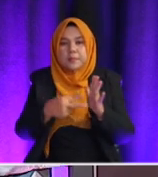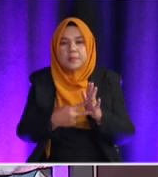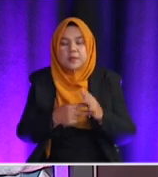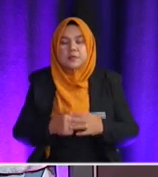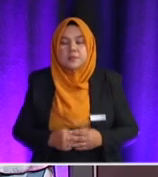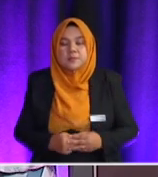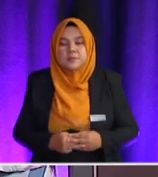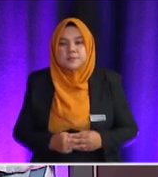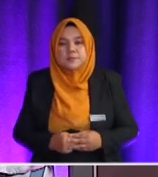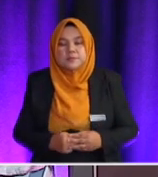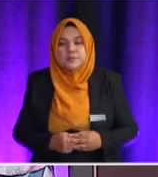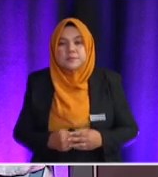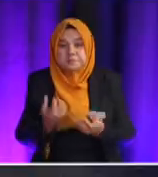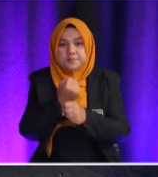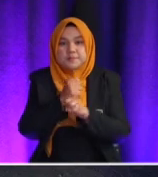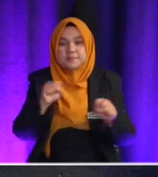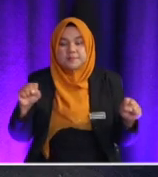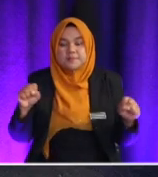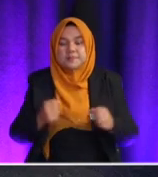Okay? So, are you guys ready?